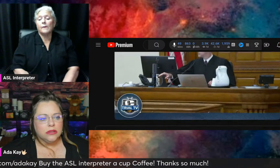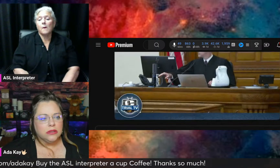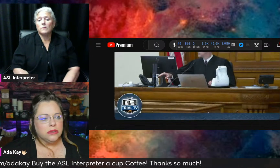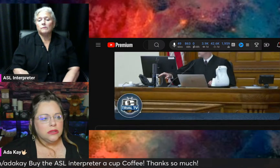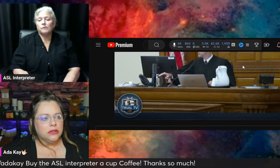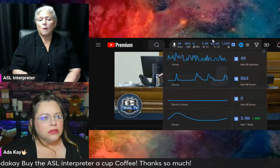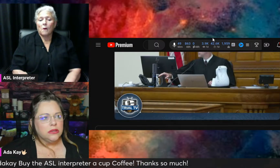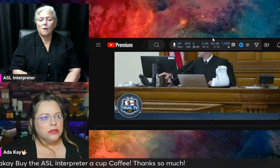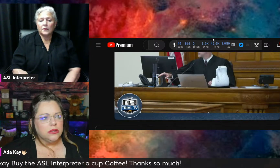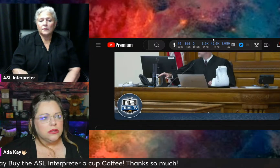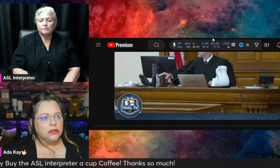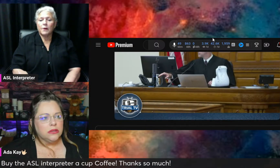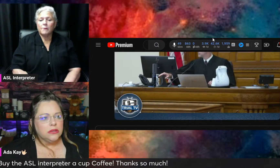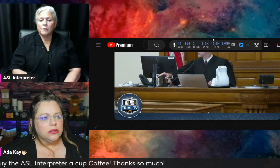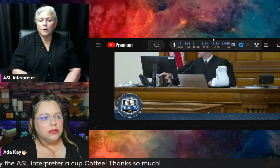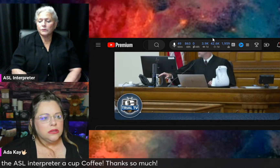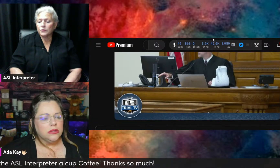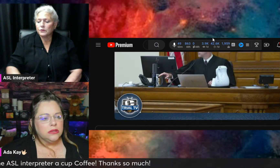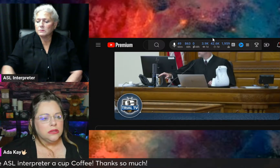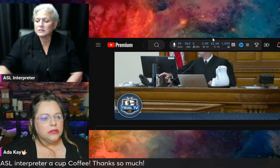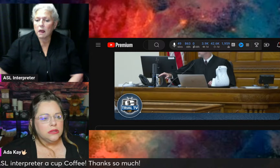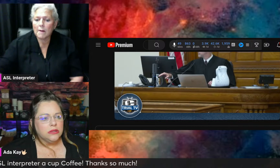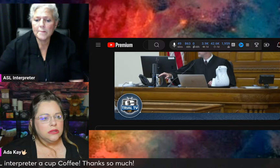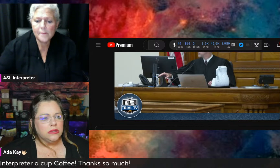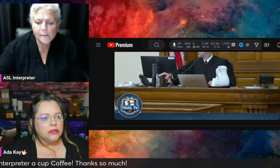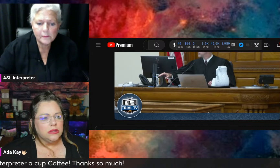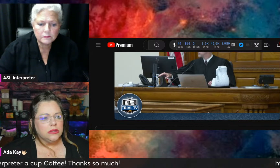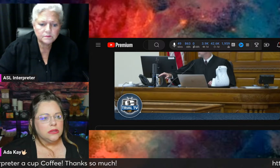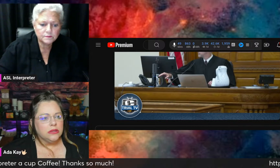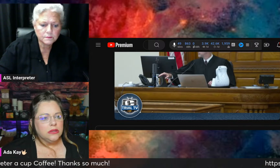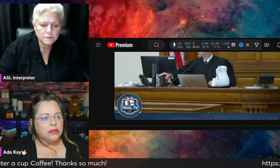don't know. They broke the thermostat.